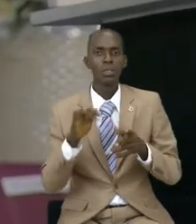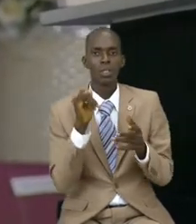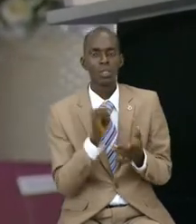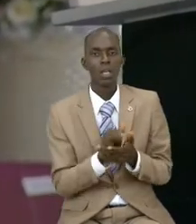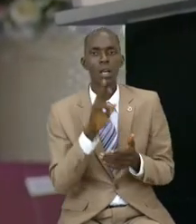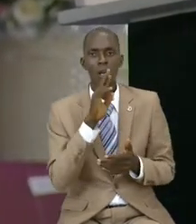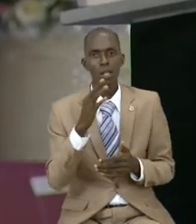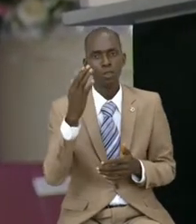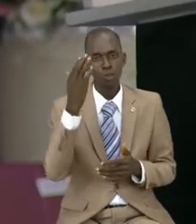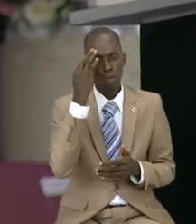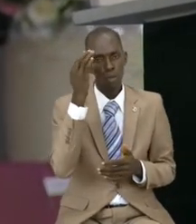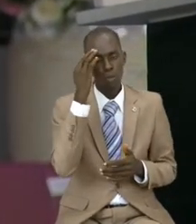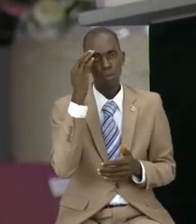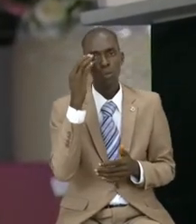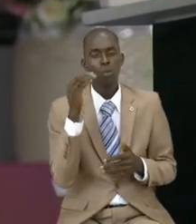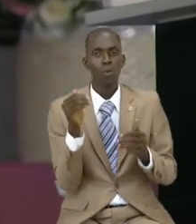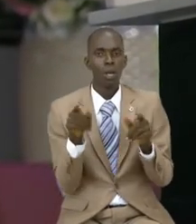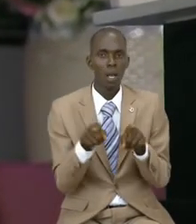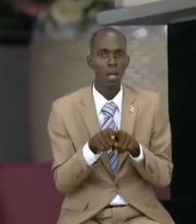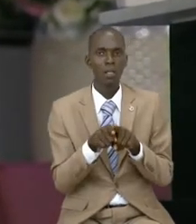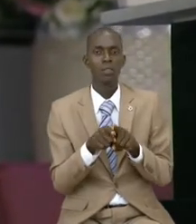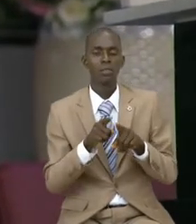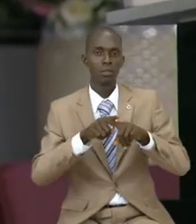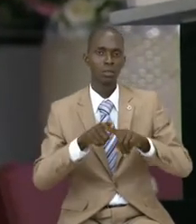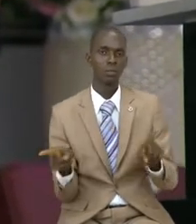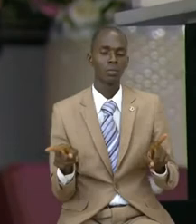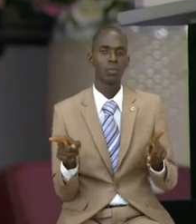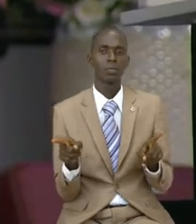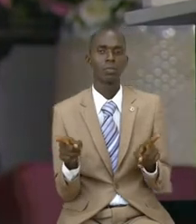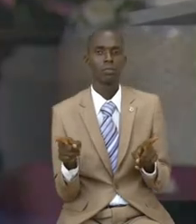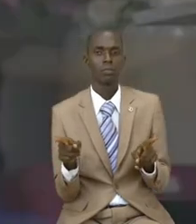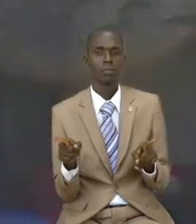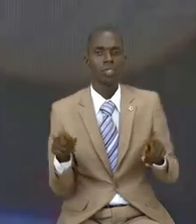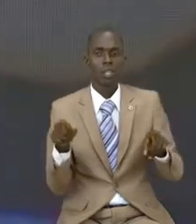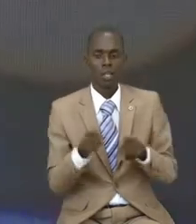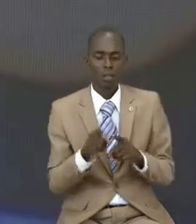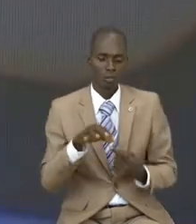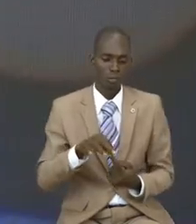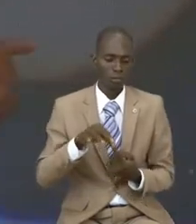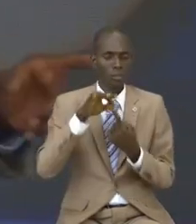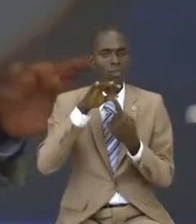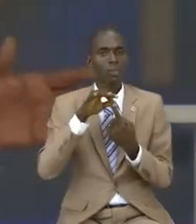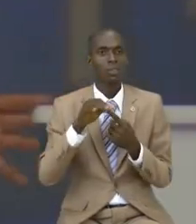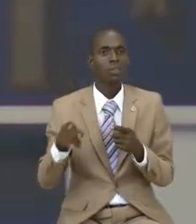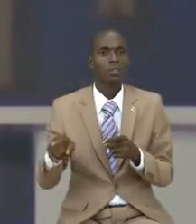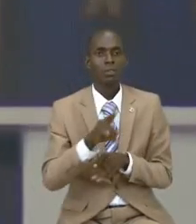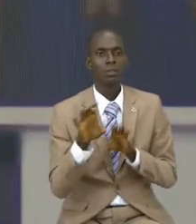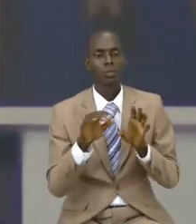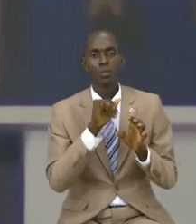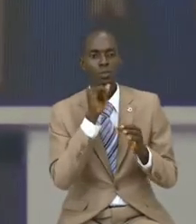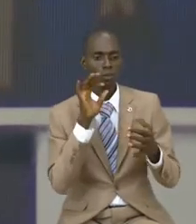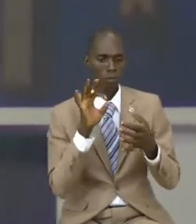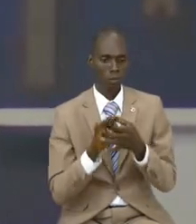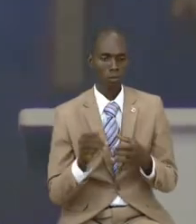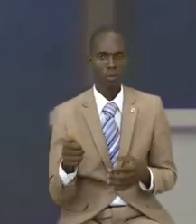identify themselves as different, as unique, they do not entangle